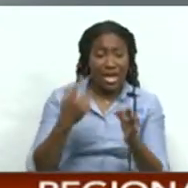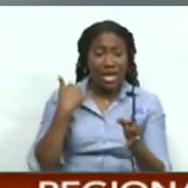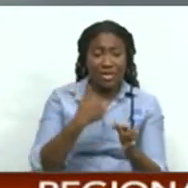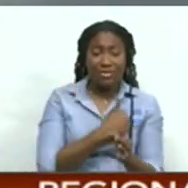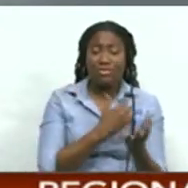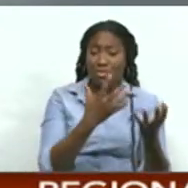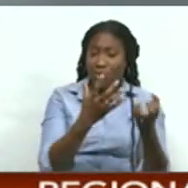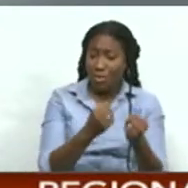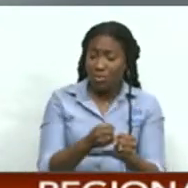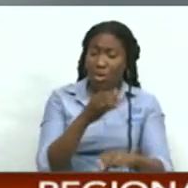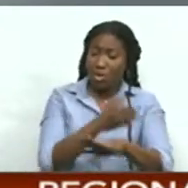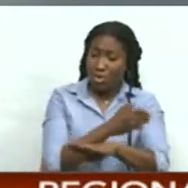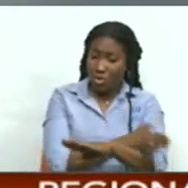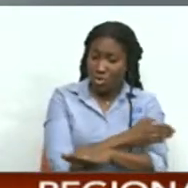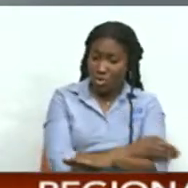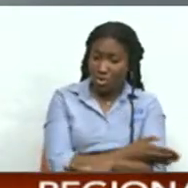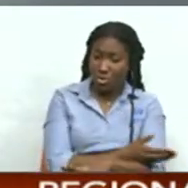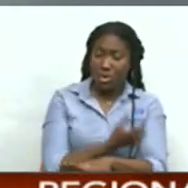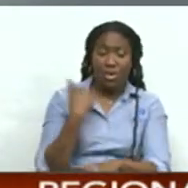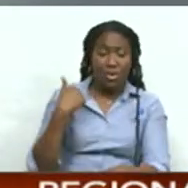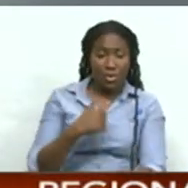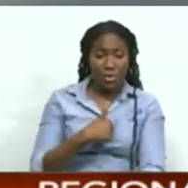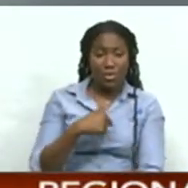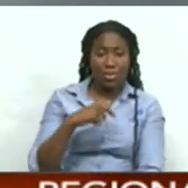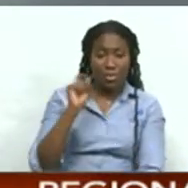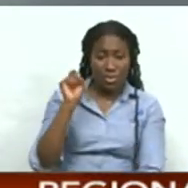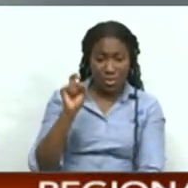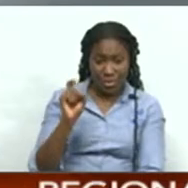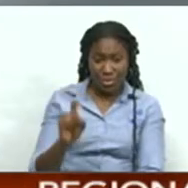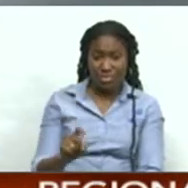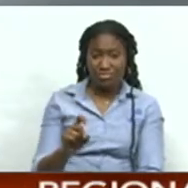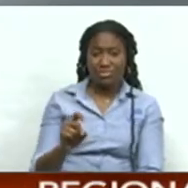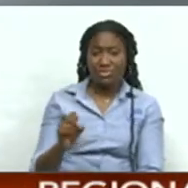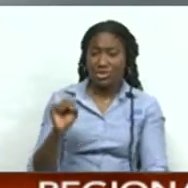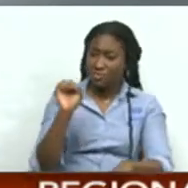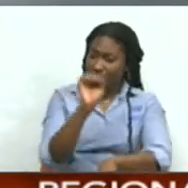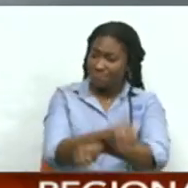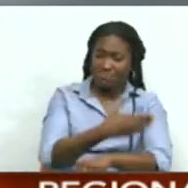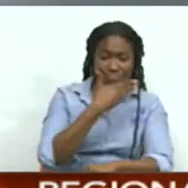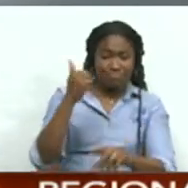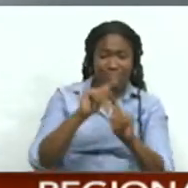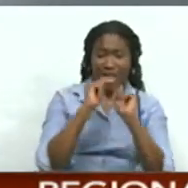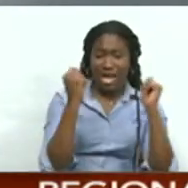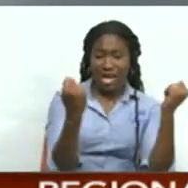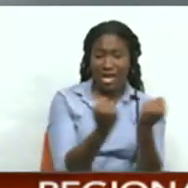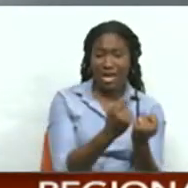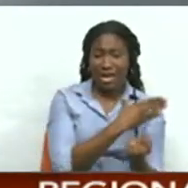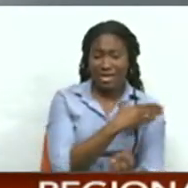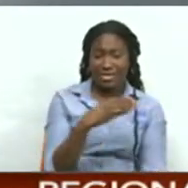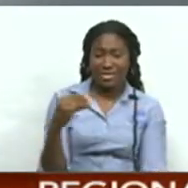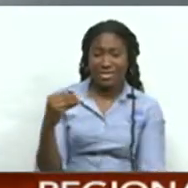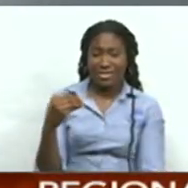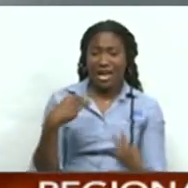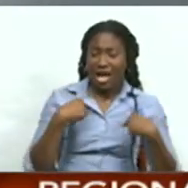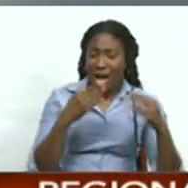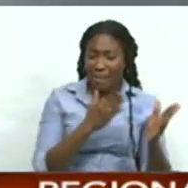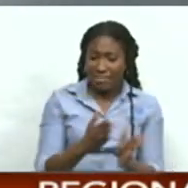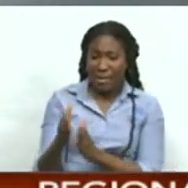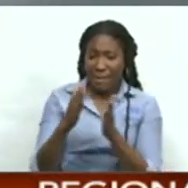in this tournament. We have to, you know, face up to these top teams and, you know, have a plan and go after